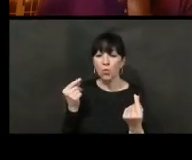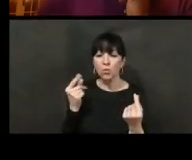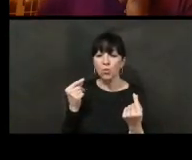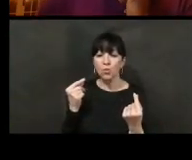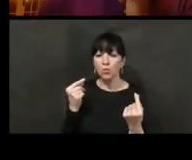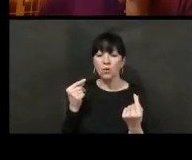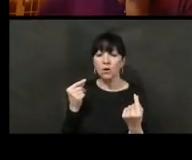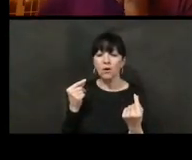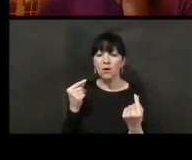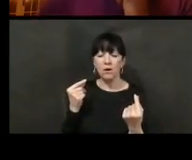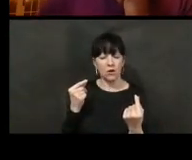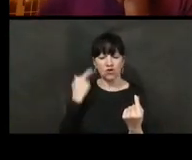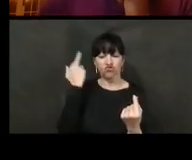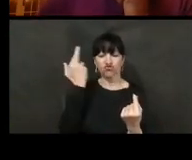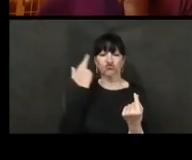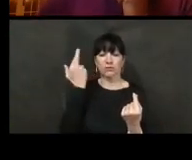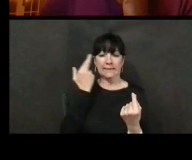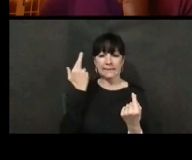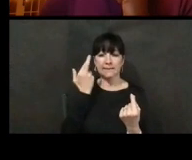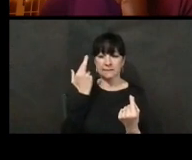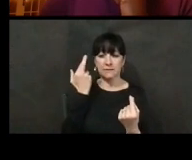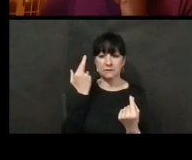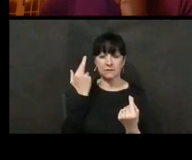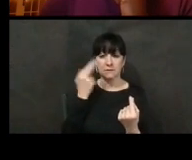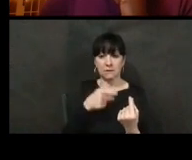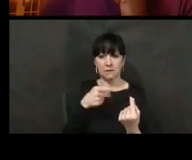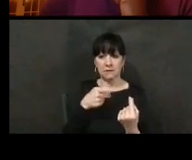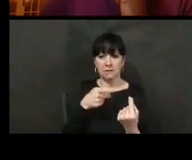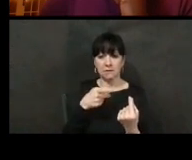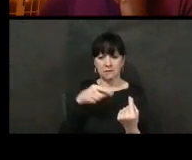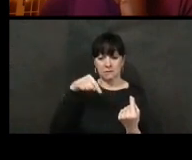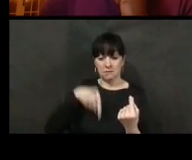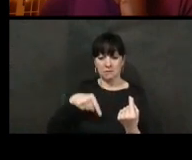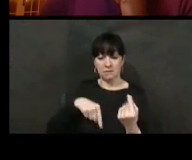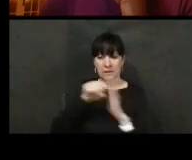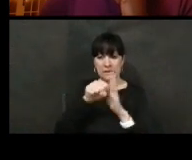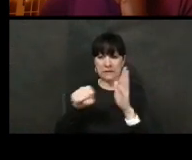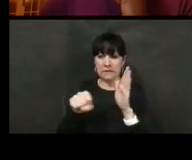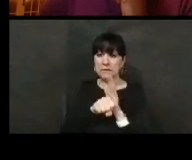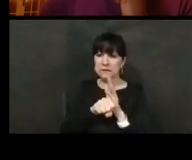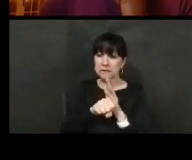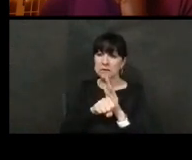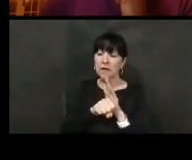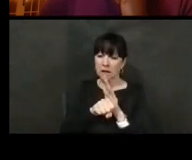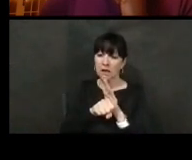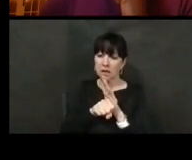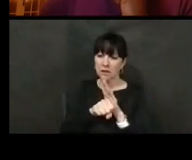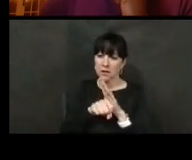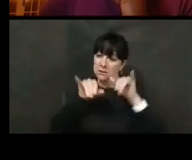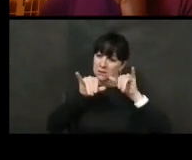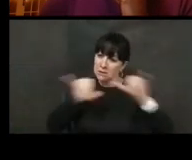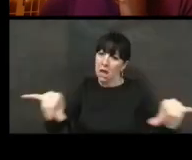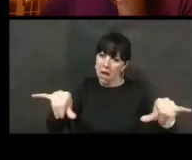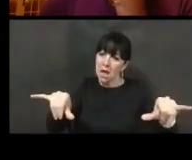order? Can you talk about that a little bit, and the science behind keeping people essentially away from other